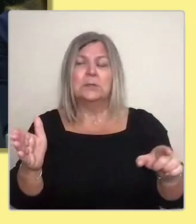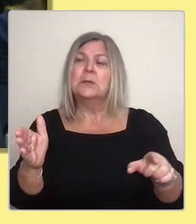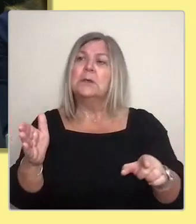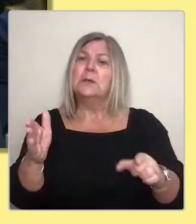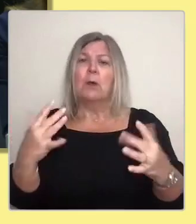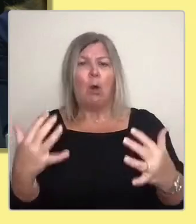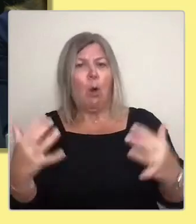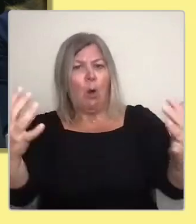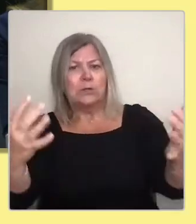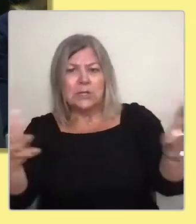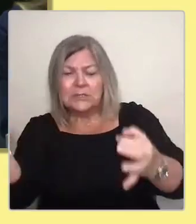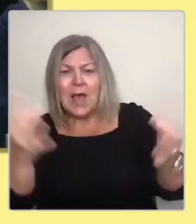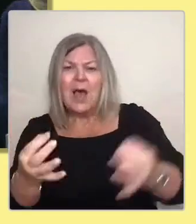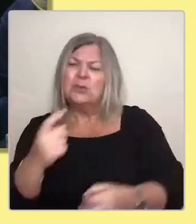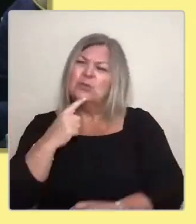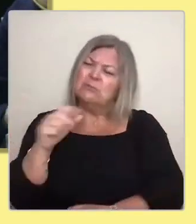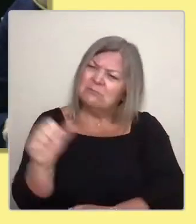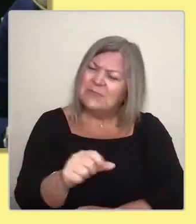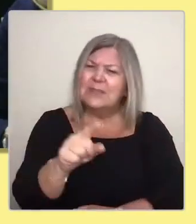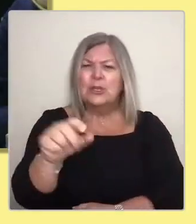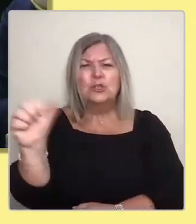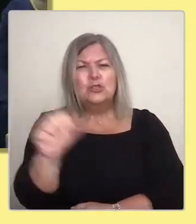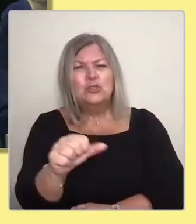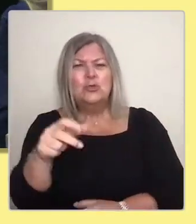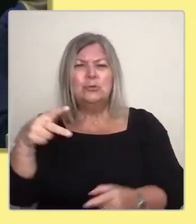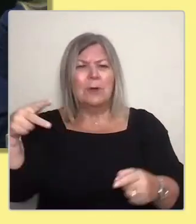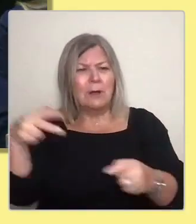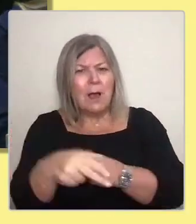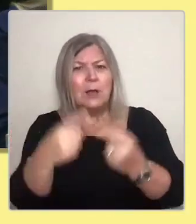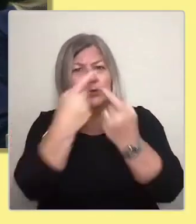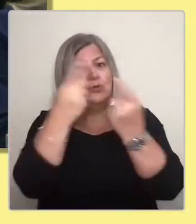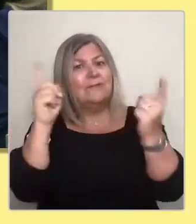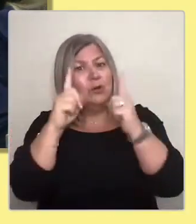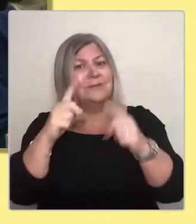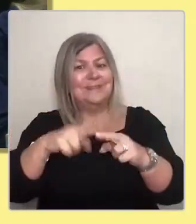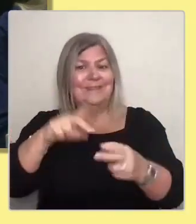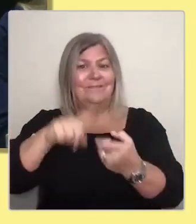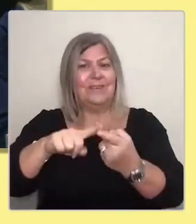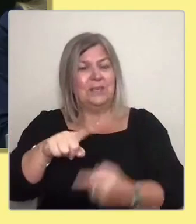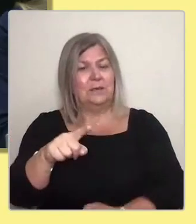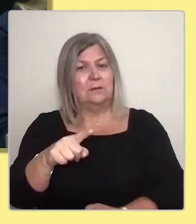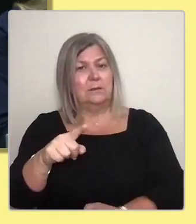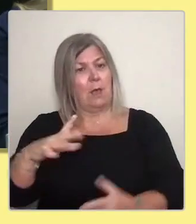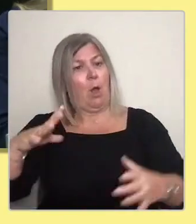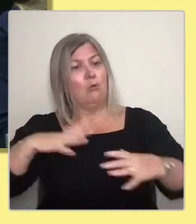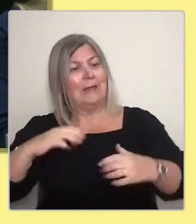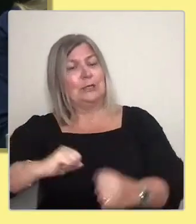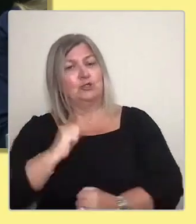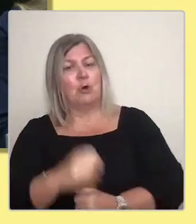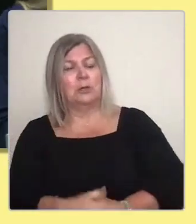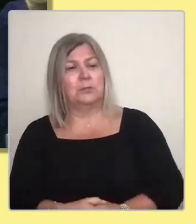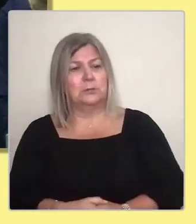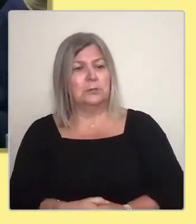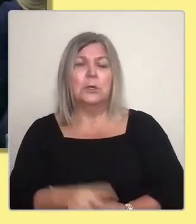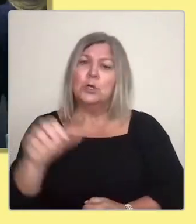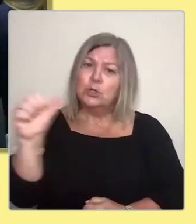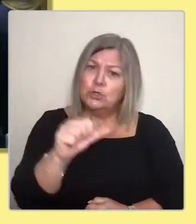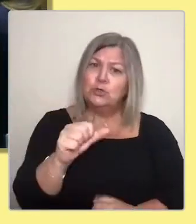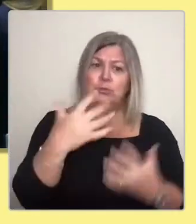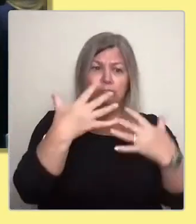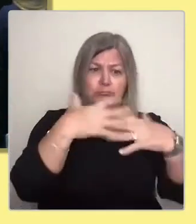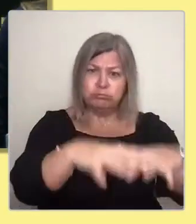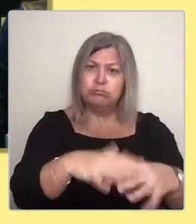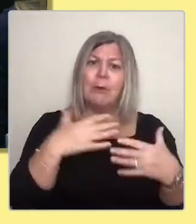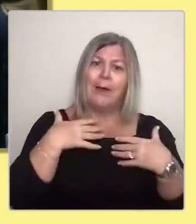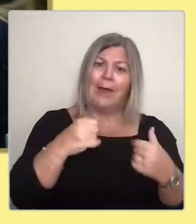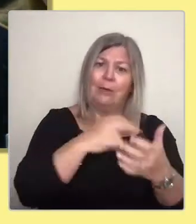think it's about time that we cut university fees? And I'm like, we've already done that. Do you not think it's about time that we integrated health and social care? Already done